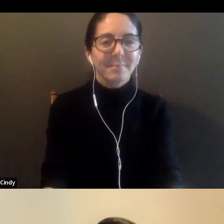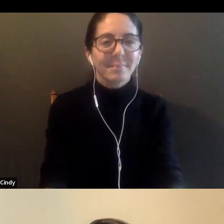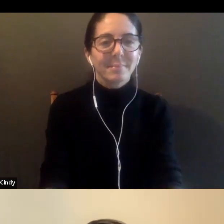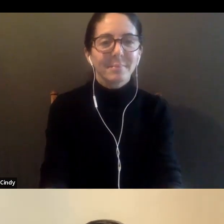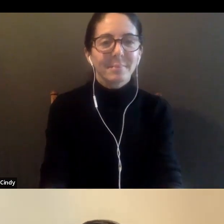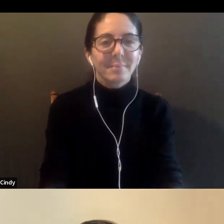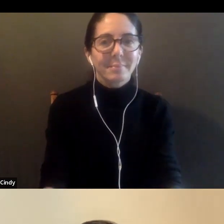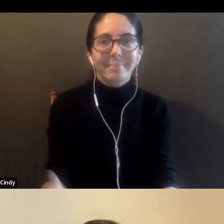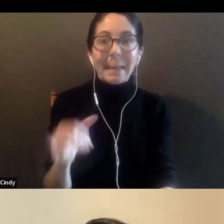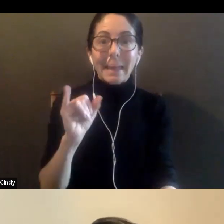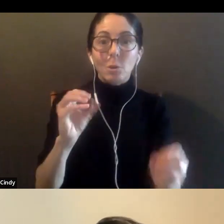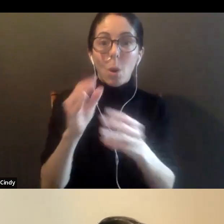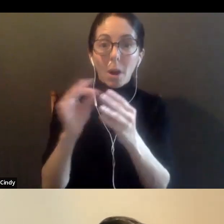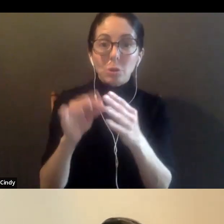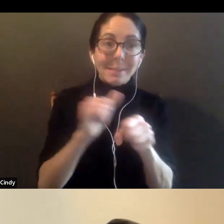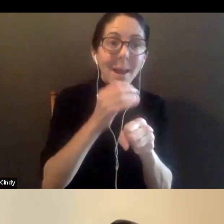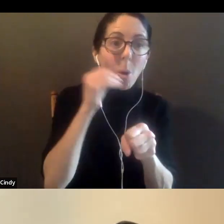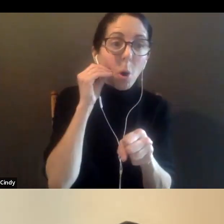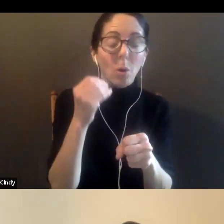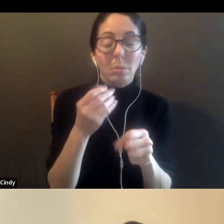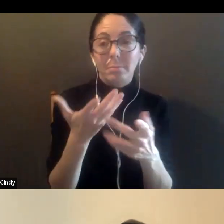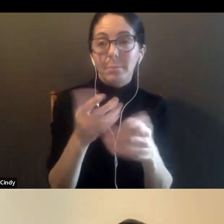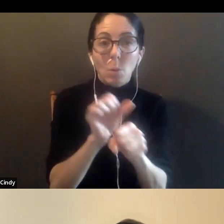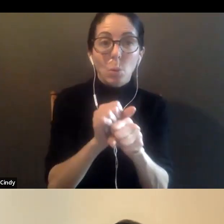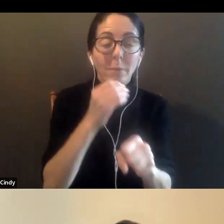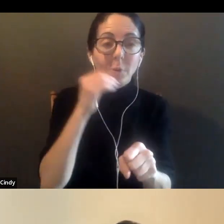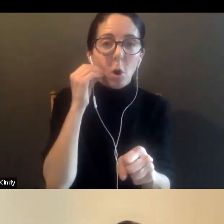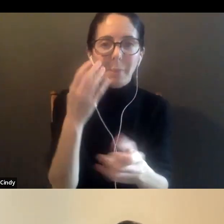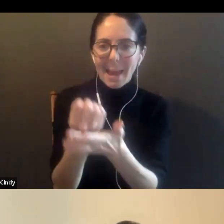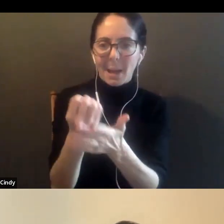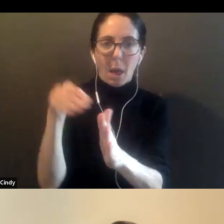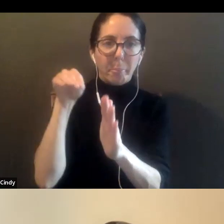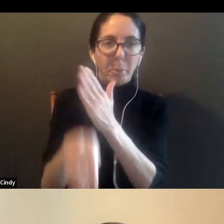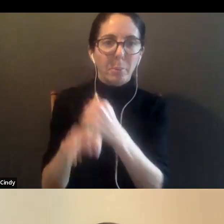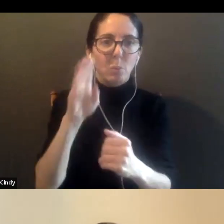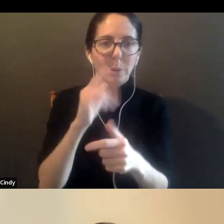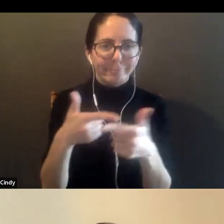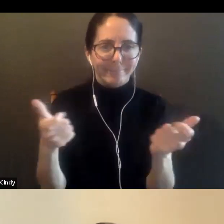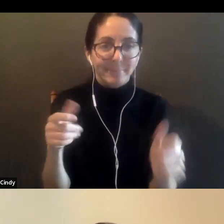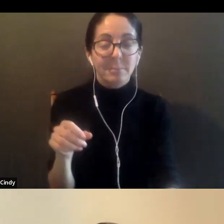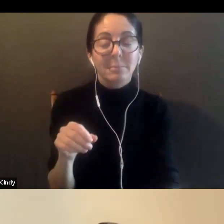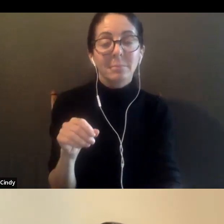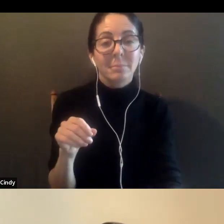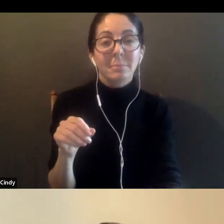move the economy and keep things happening and so on and so forth. And if you were able to remotely work as a person